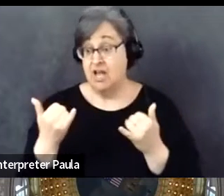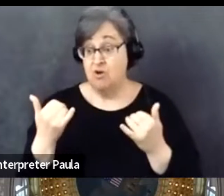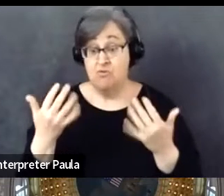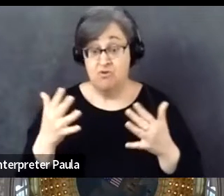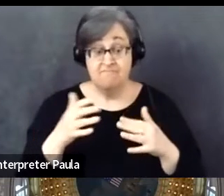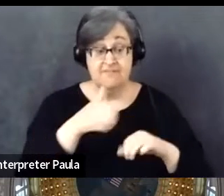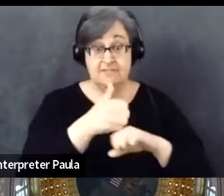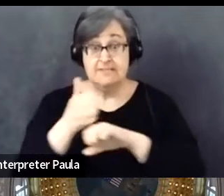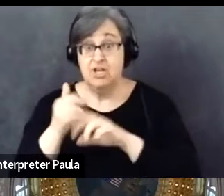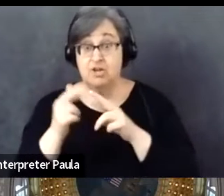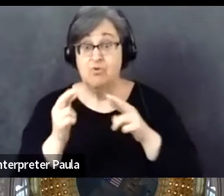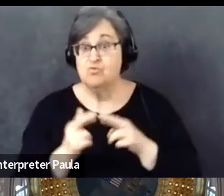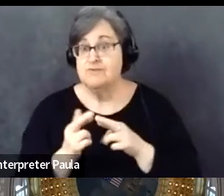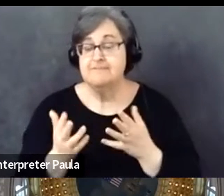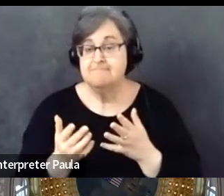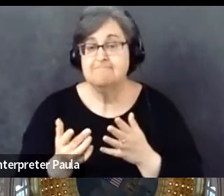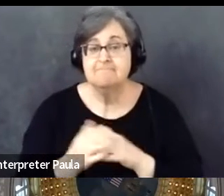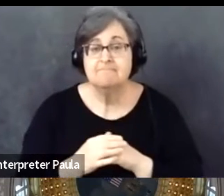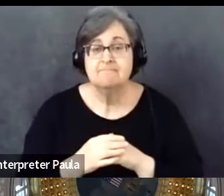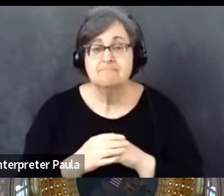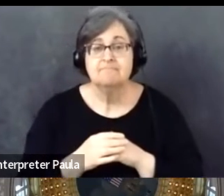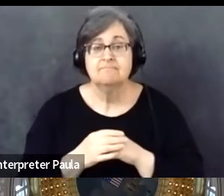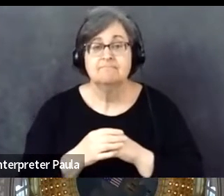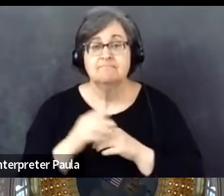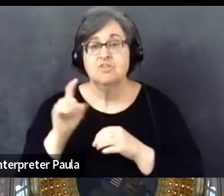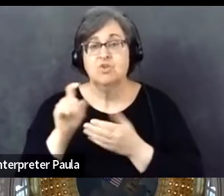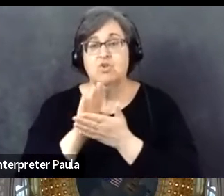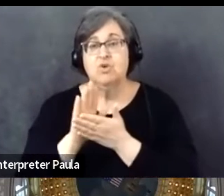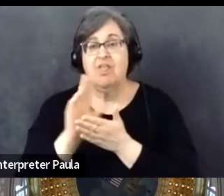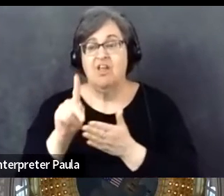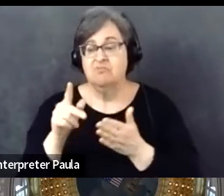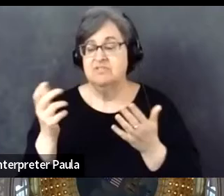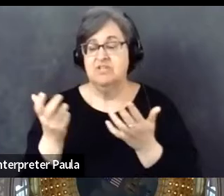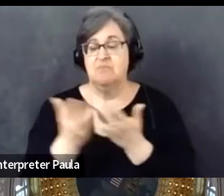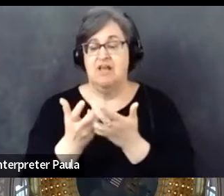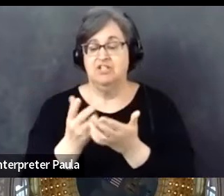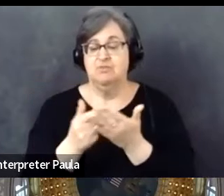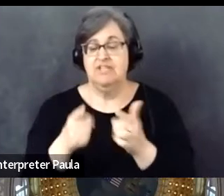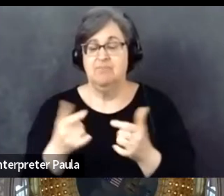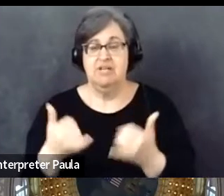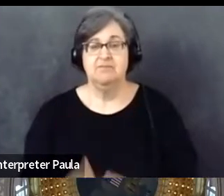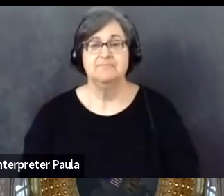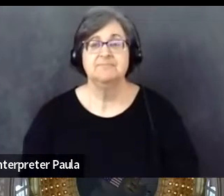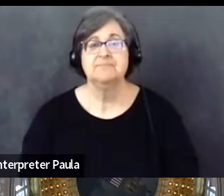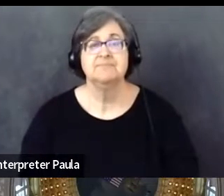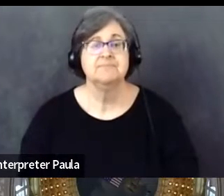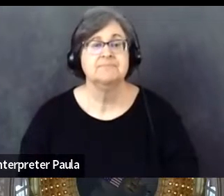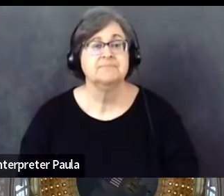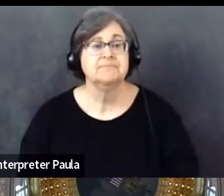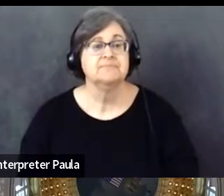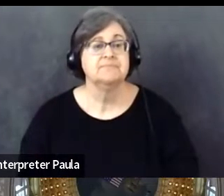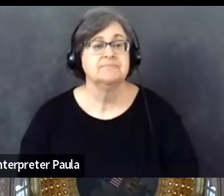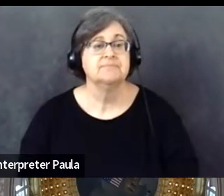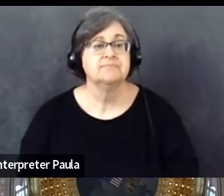regions, it just needed to kind of clean up to match what's happening right now. And